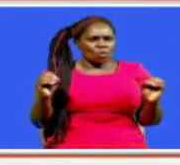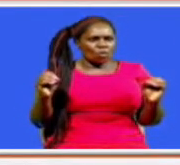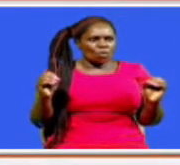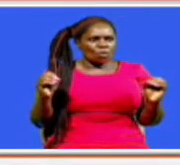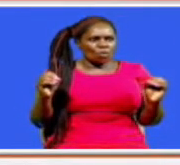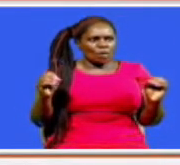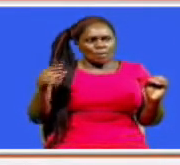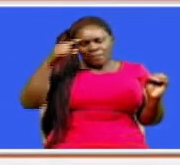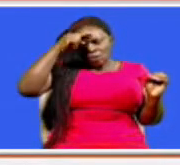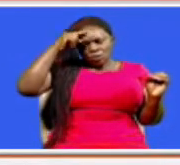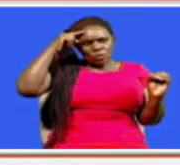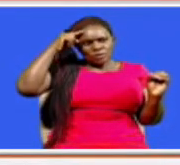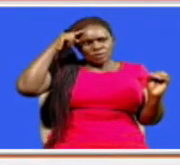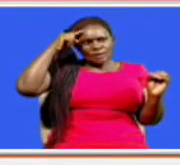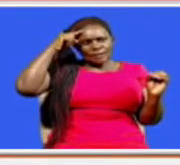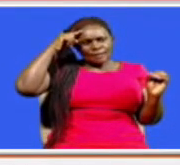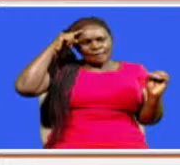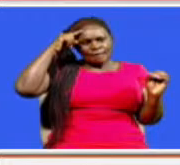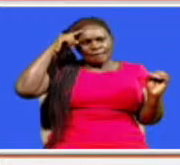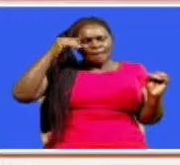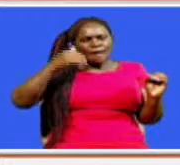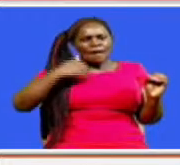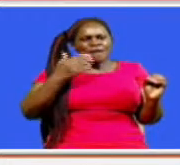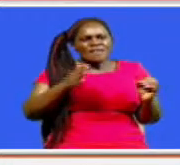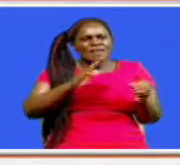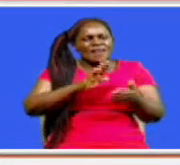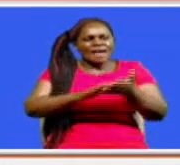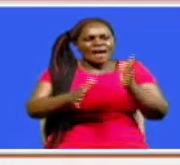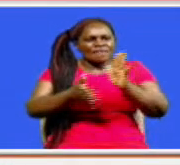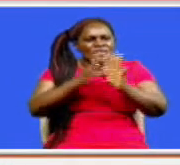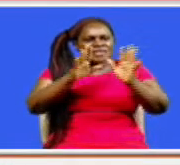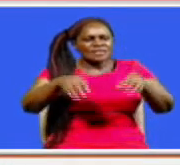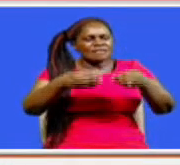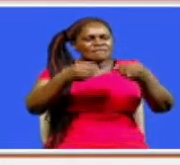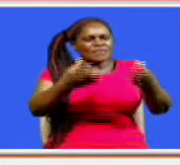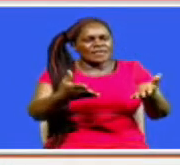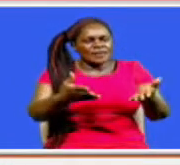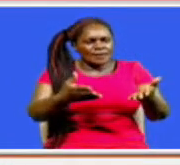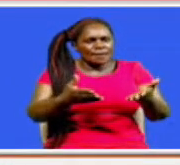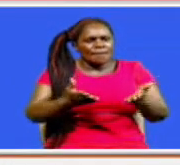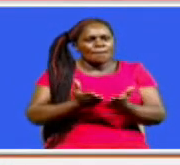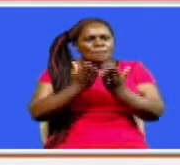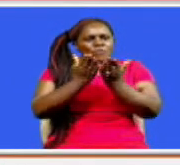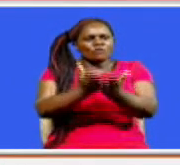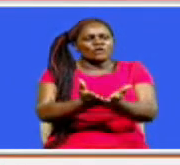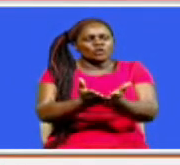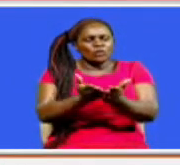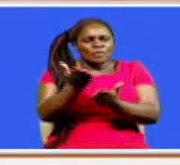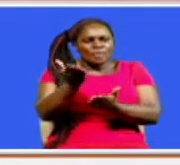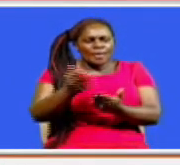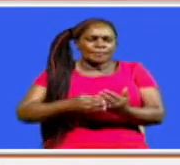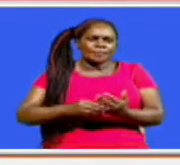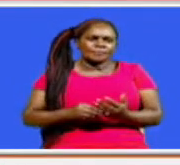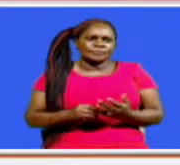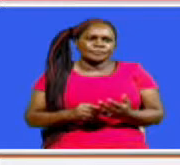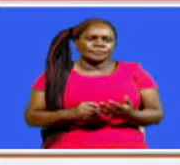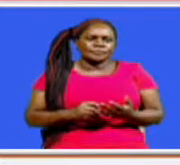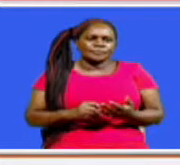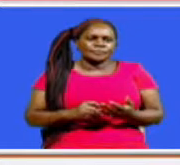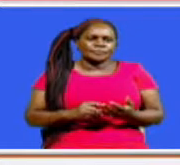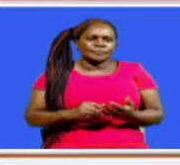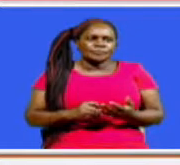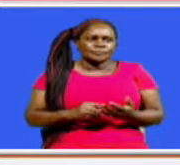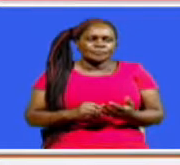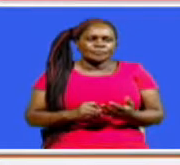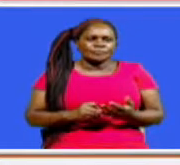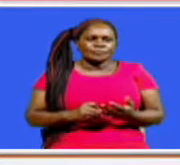CBA, because there was literally nothing. And there is a provision in the clause of, you